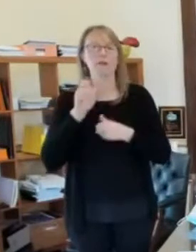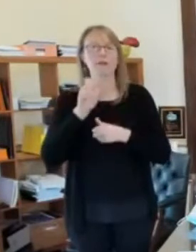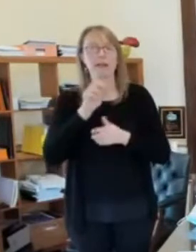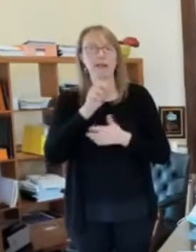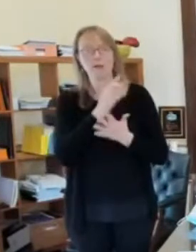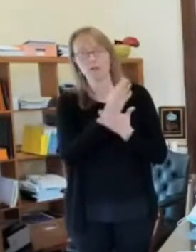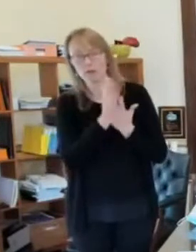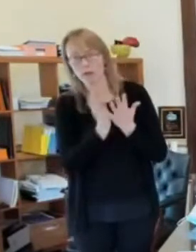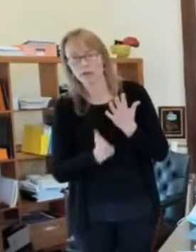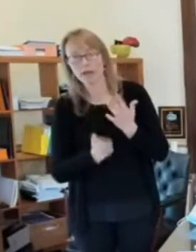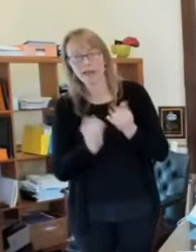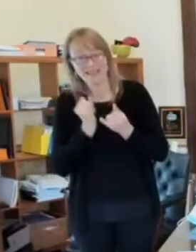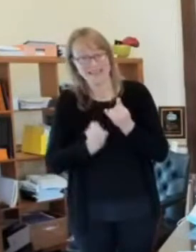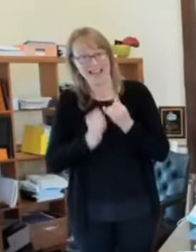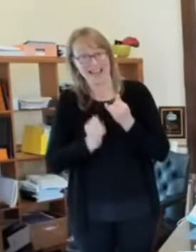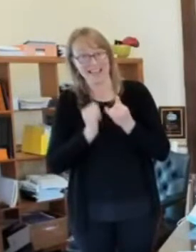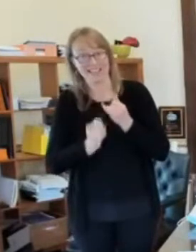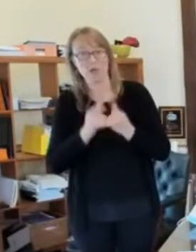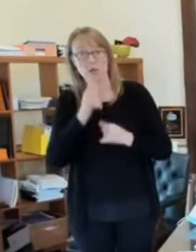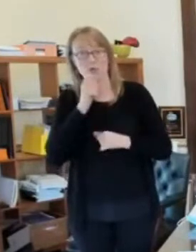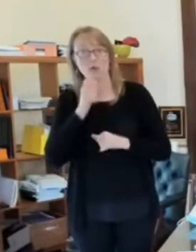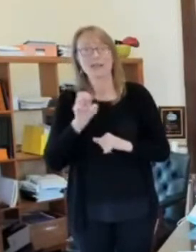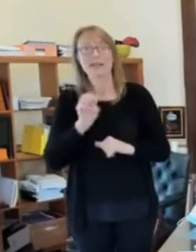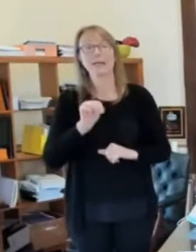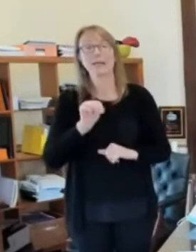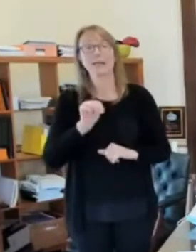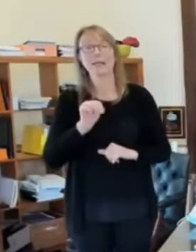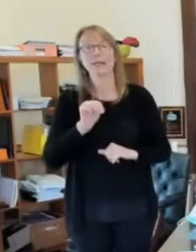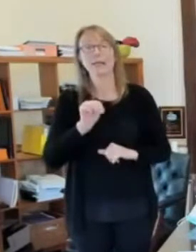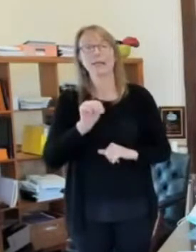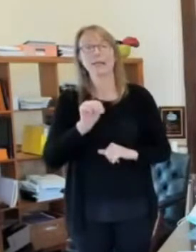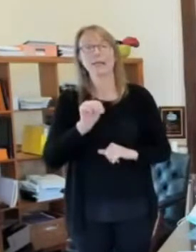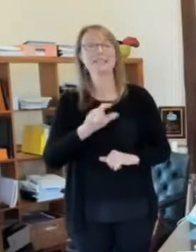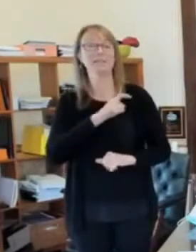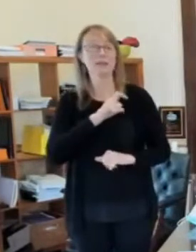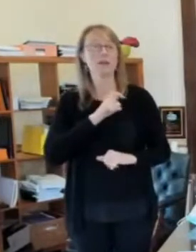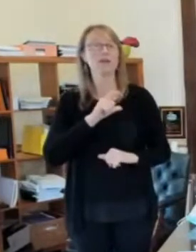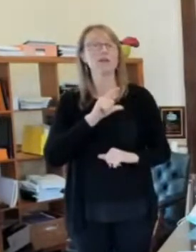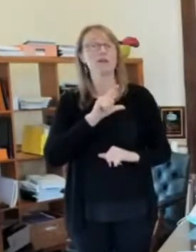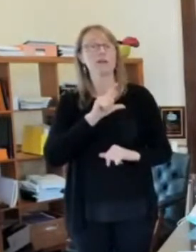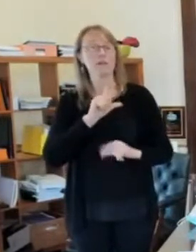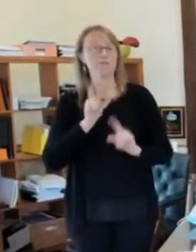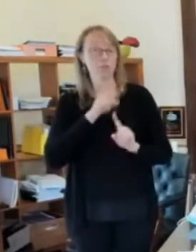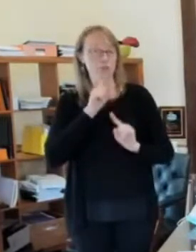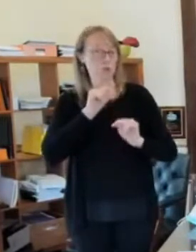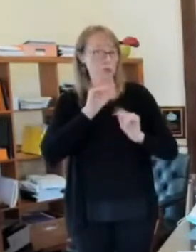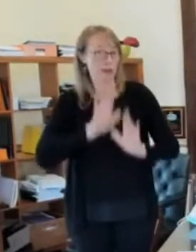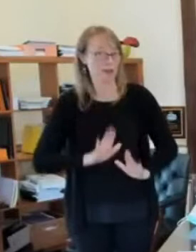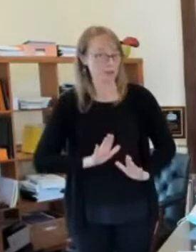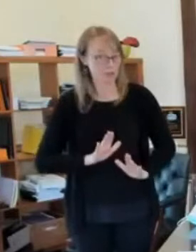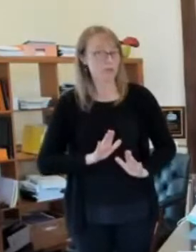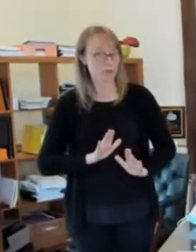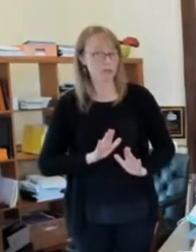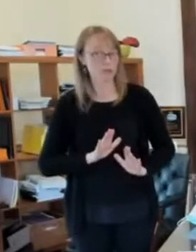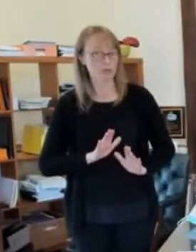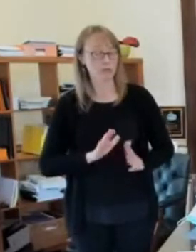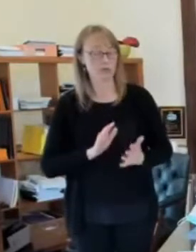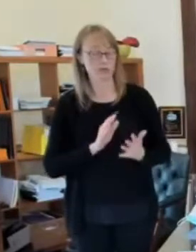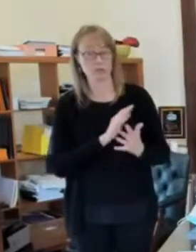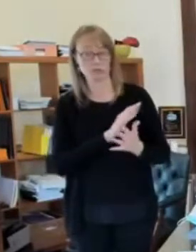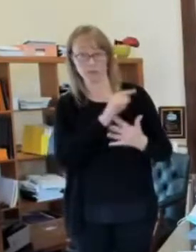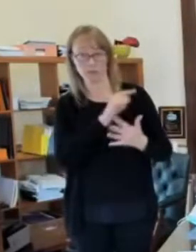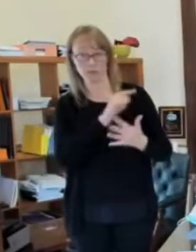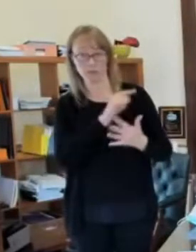is EMT, EMS, and paramedics. And as soon as we're through that, we will go to phase 1B,